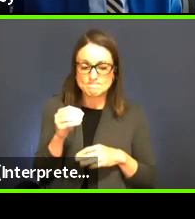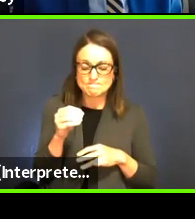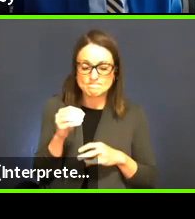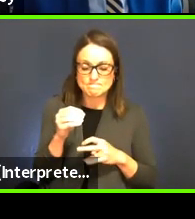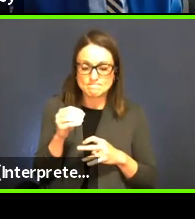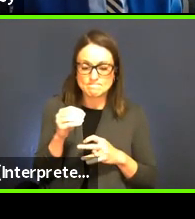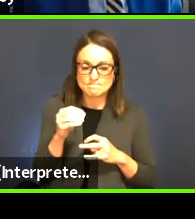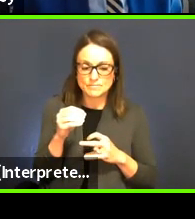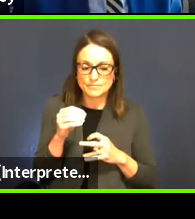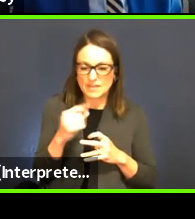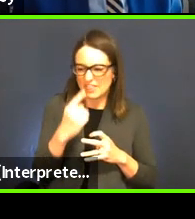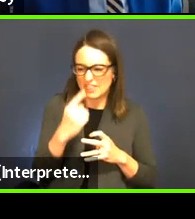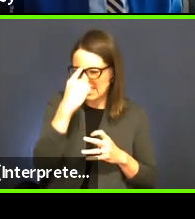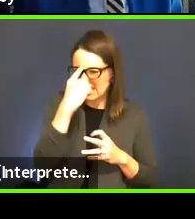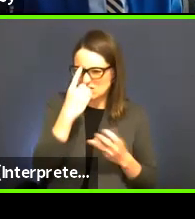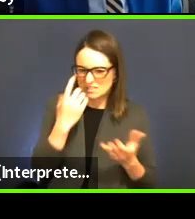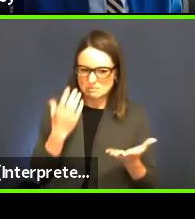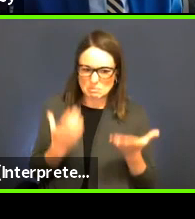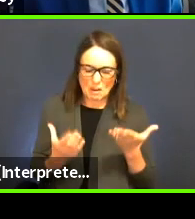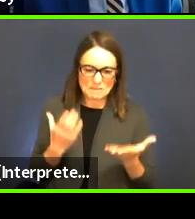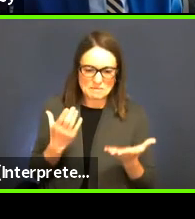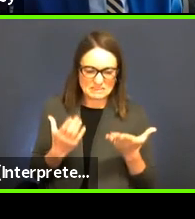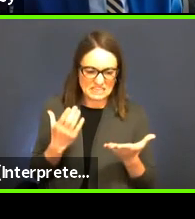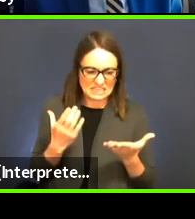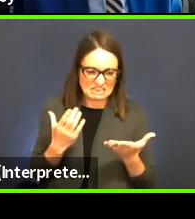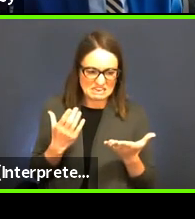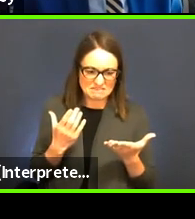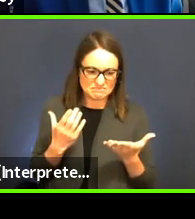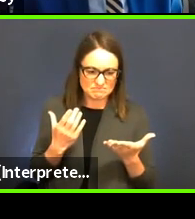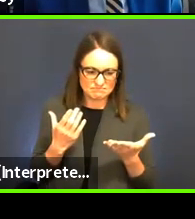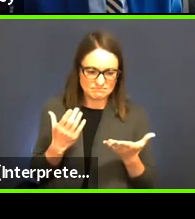to probably ask the police